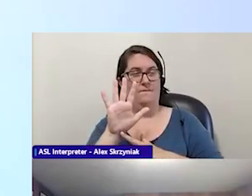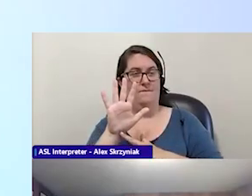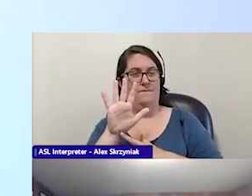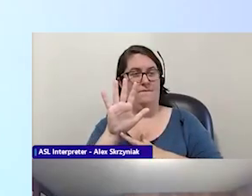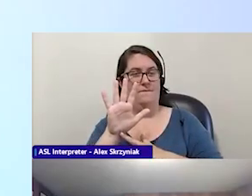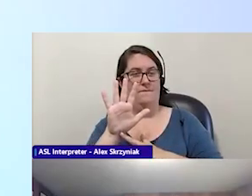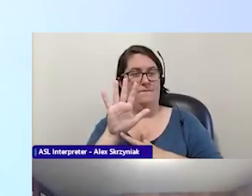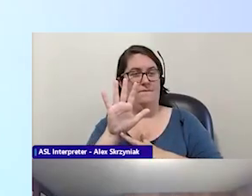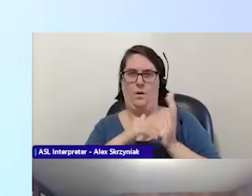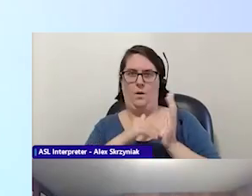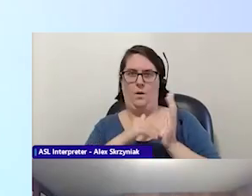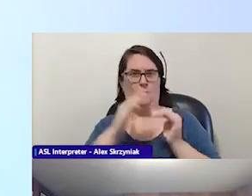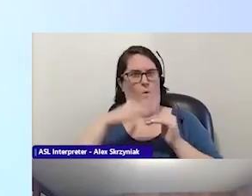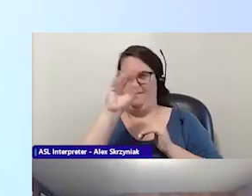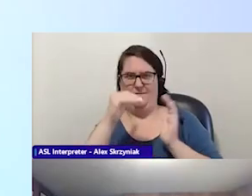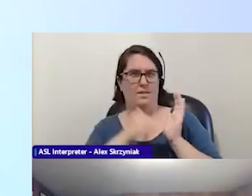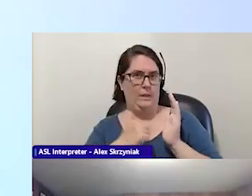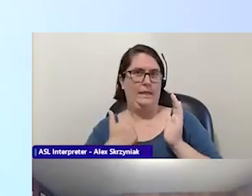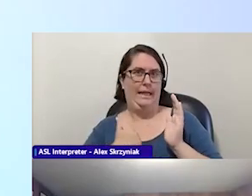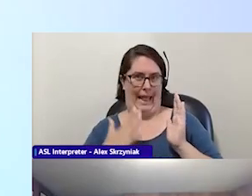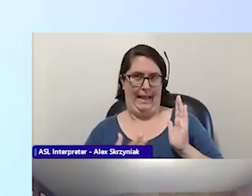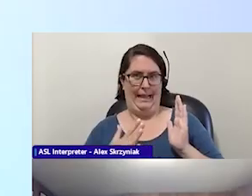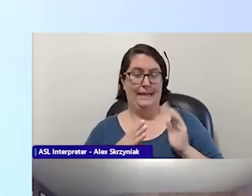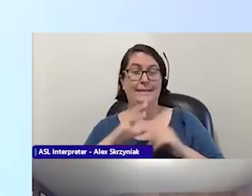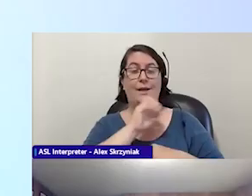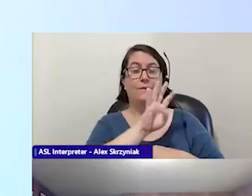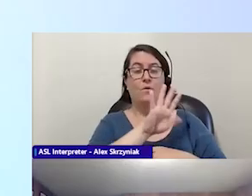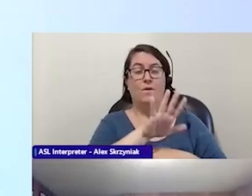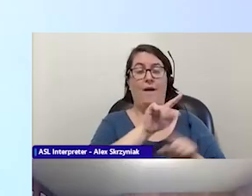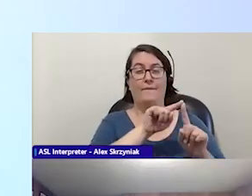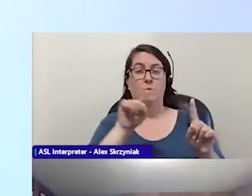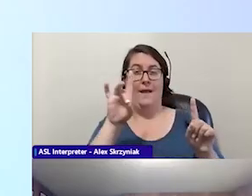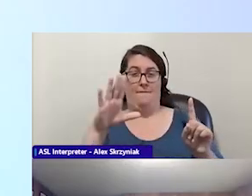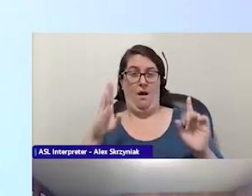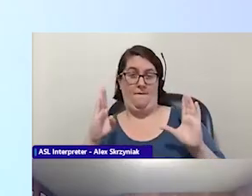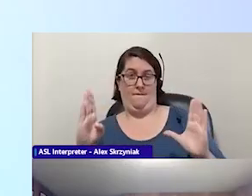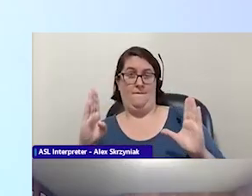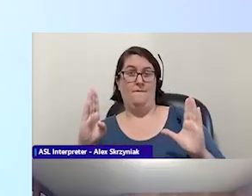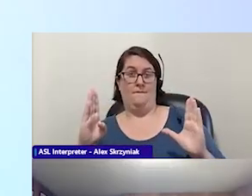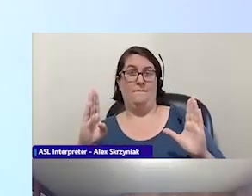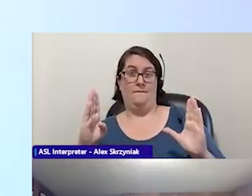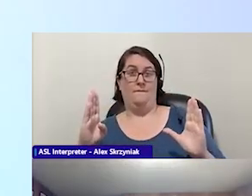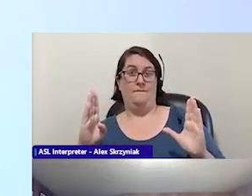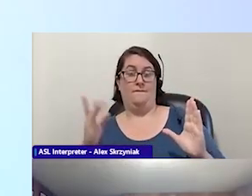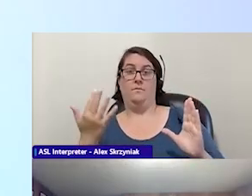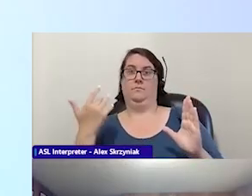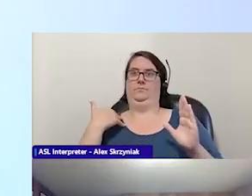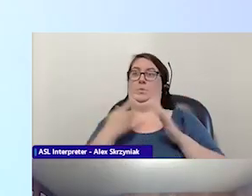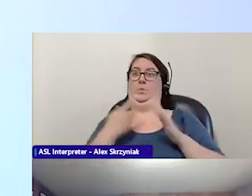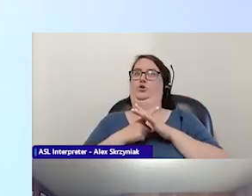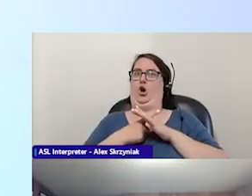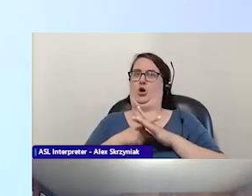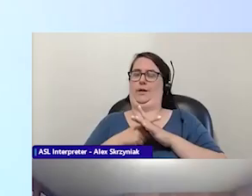50,000 Canadians aged 45 to 85 when the study started, which was back